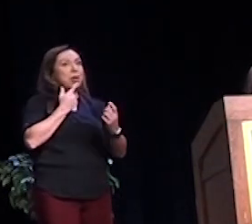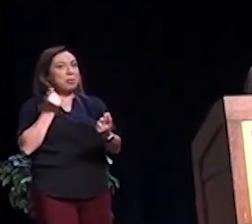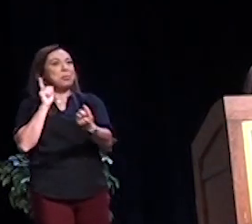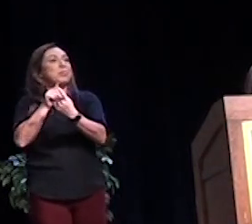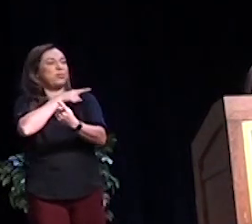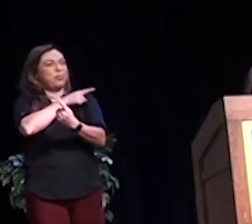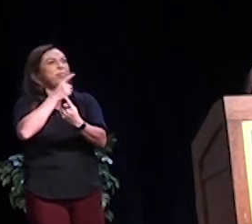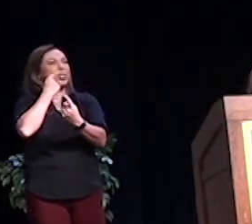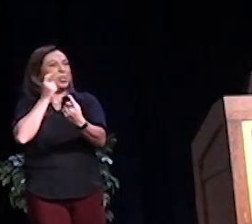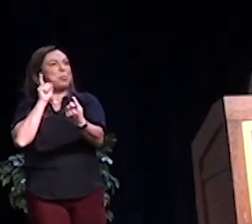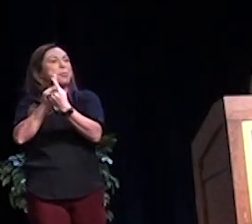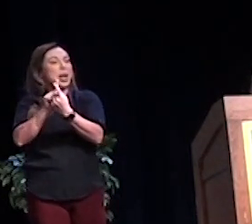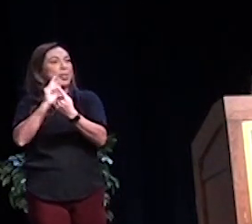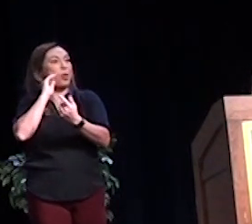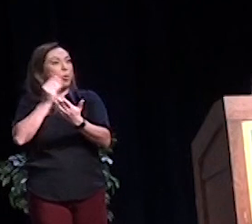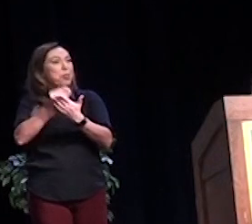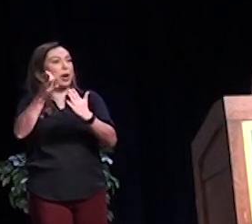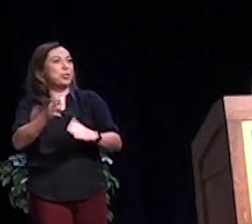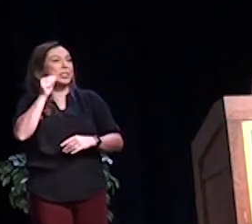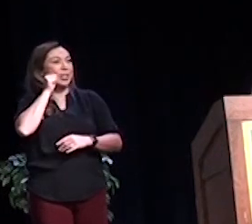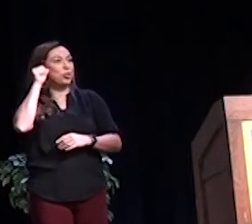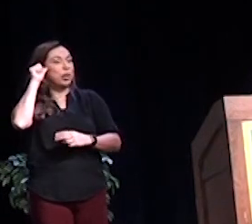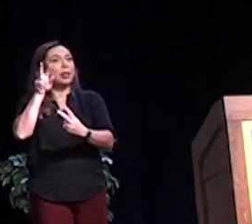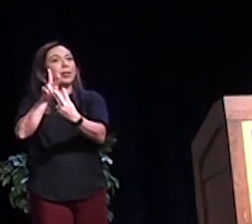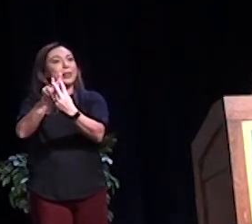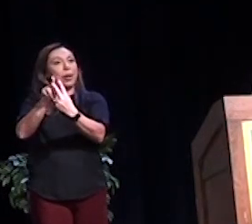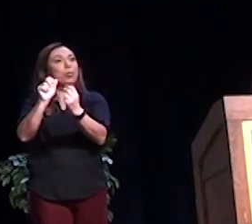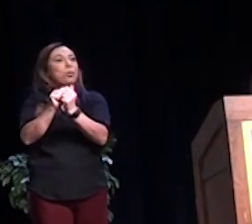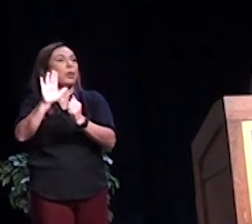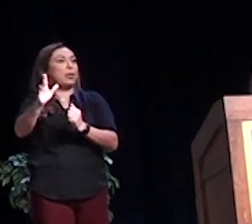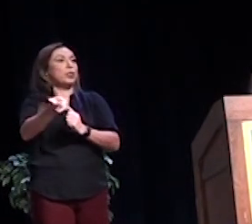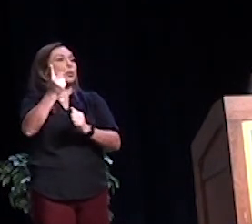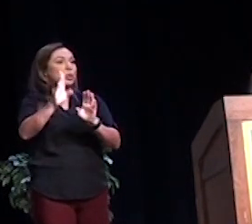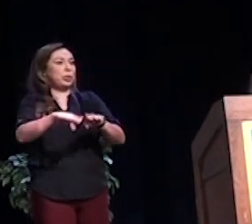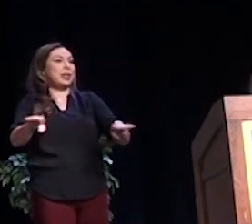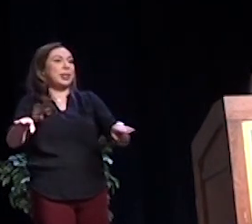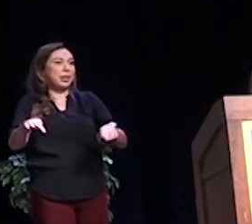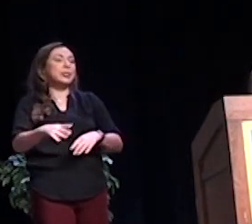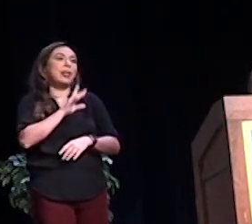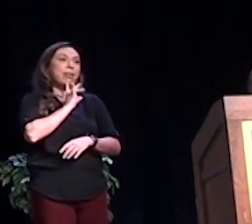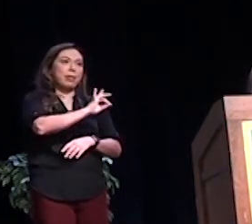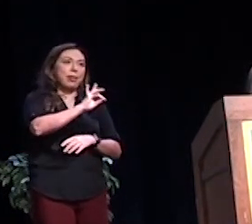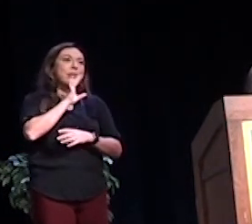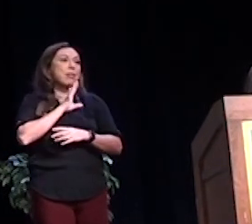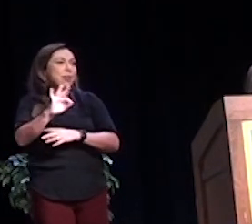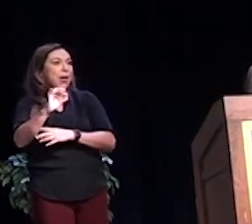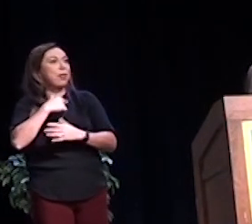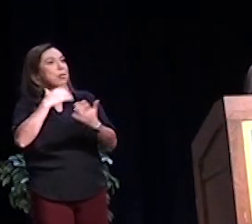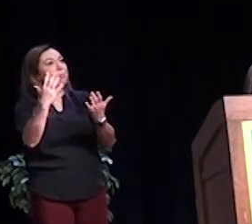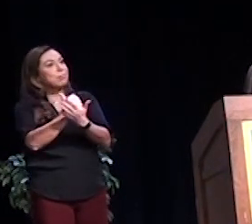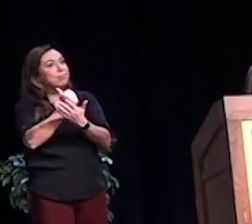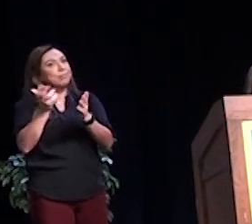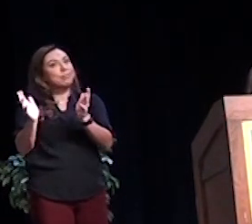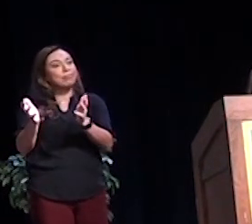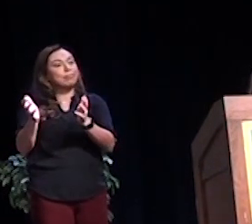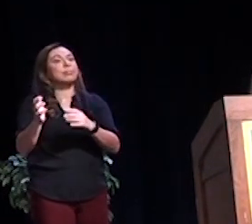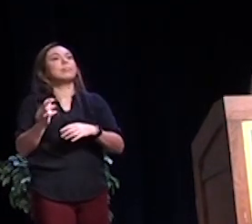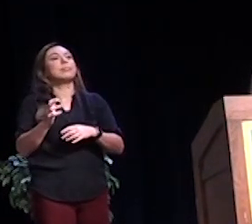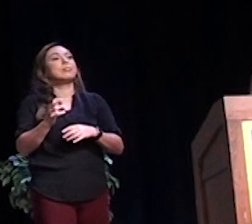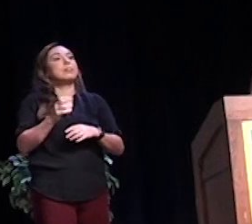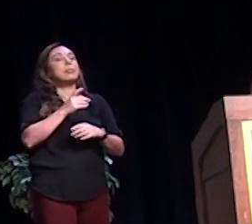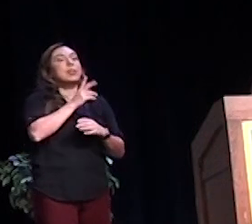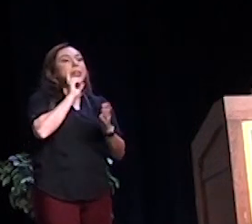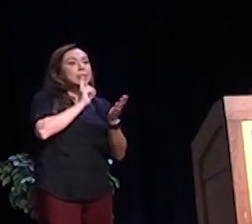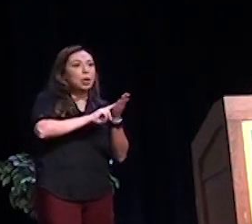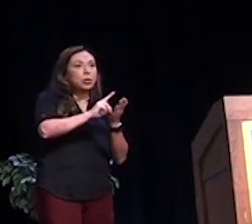first-time home buyers just yesterday. And it was a couple with their 2 kids, 8 and 9 years old. We had a chance, and the mayor's office had a chance, along